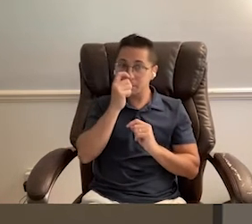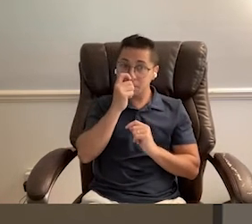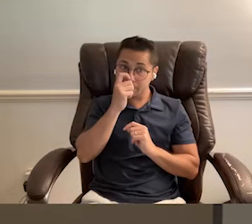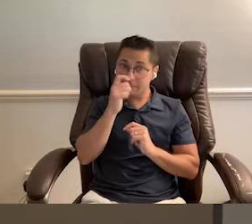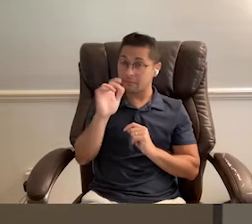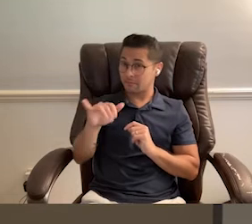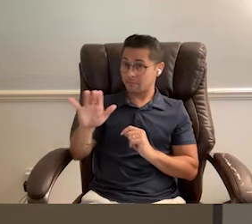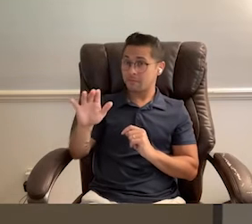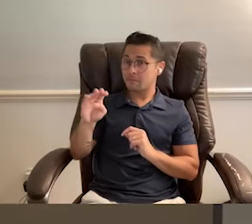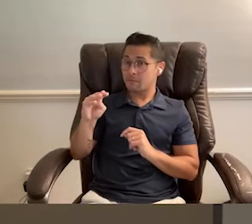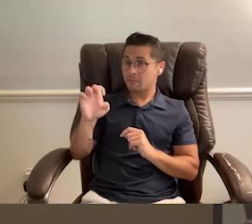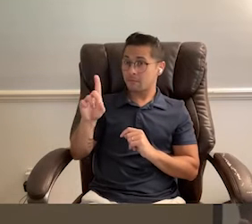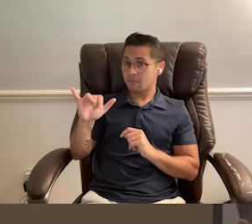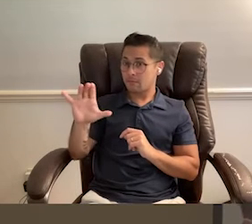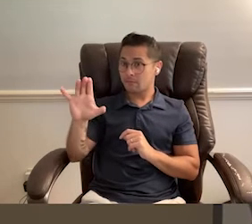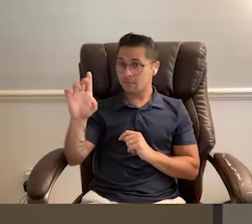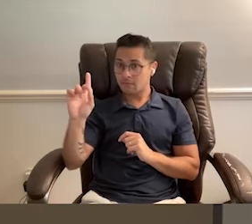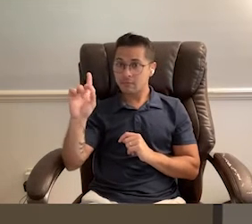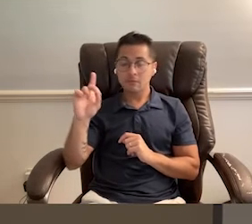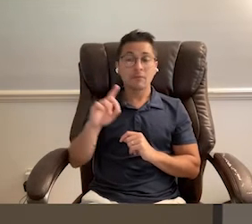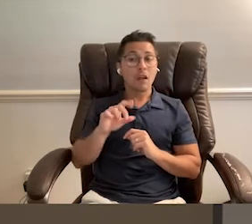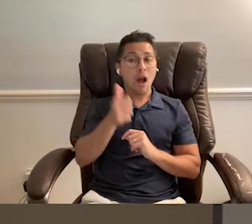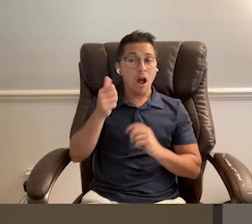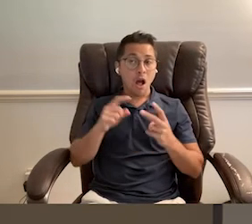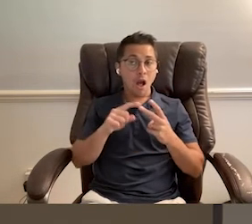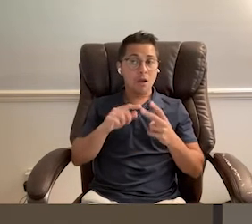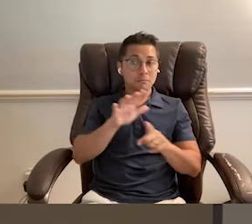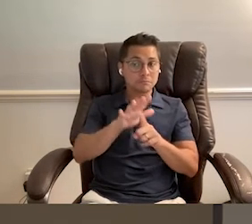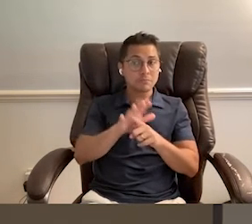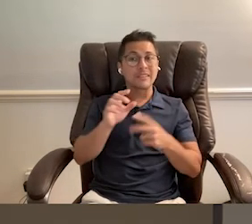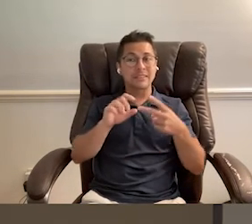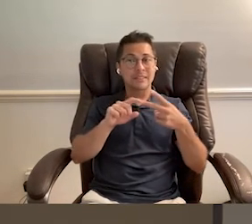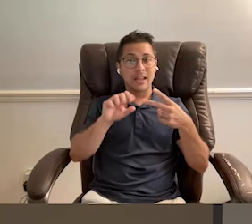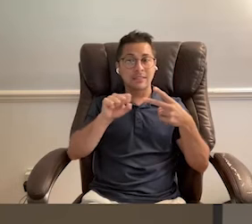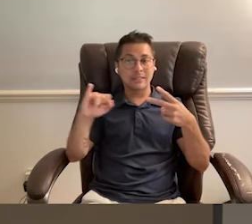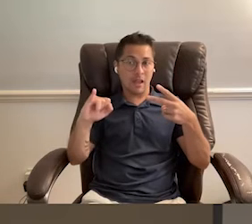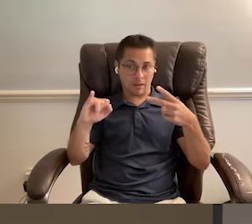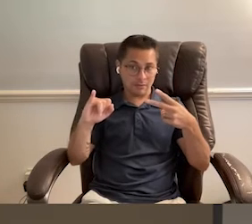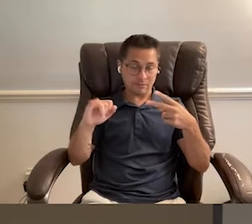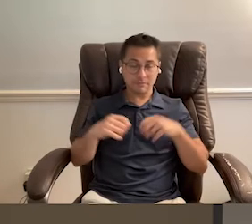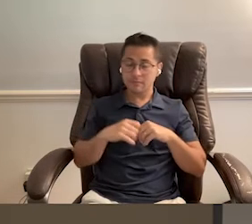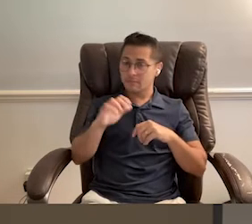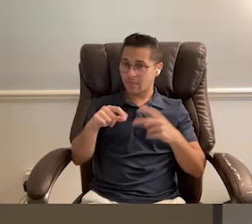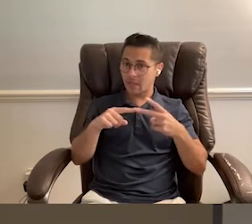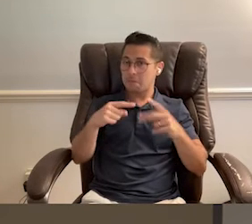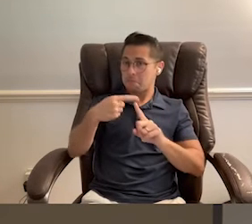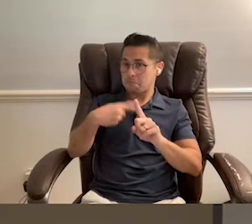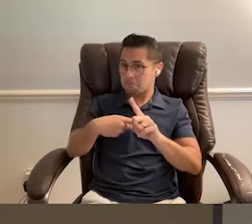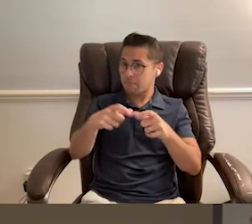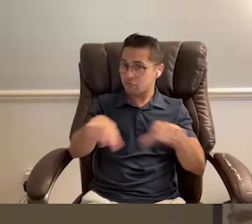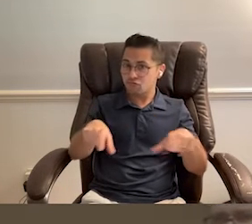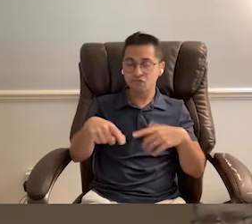Medicaid. The other big one is SSI, Supplemental Security Income. So that's a monthly check up to